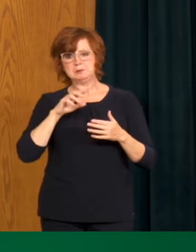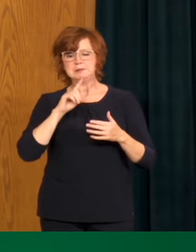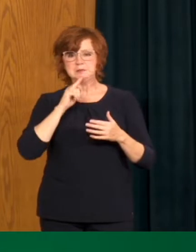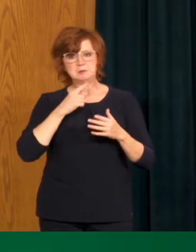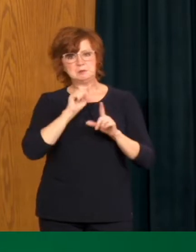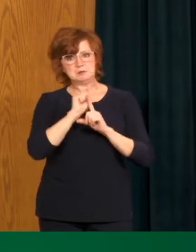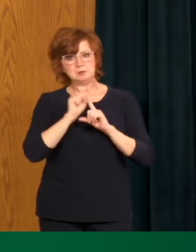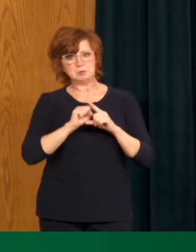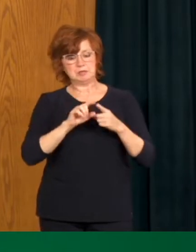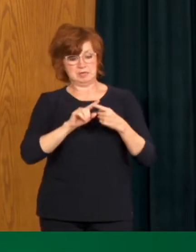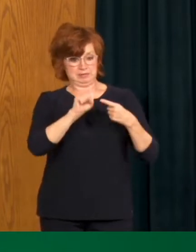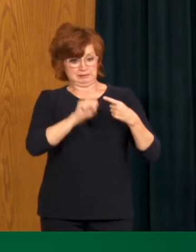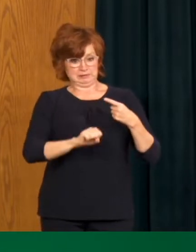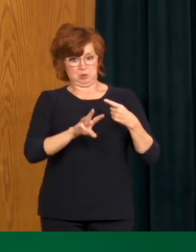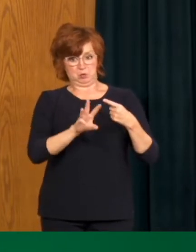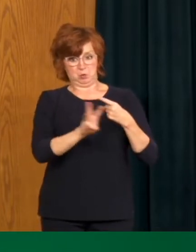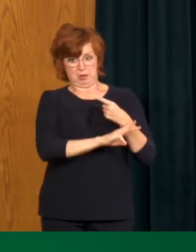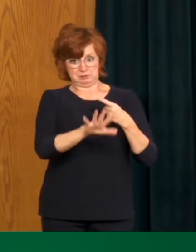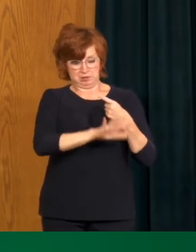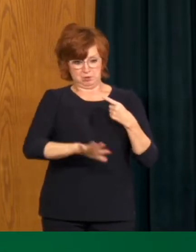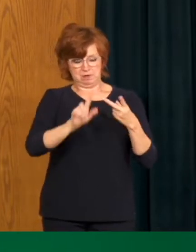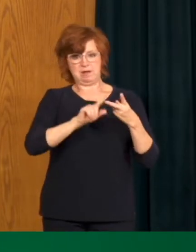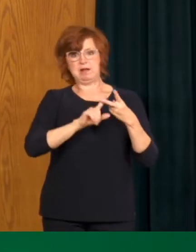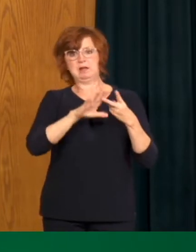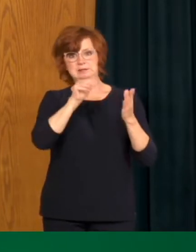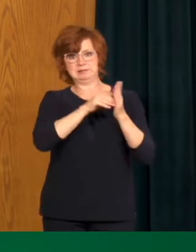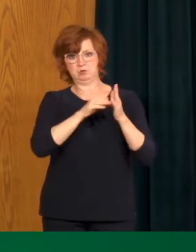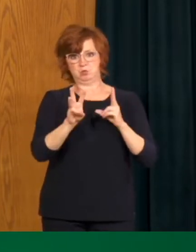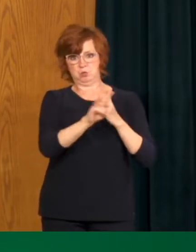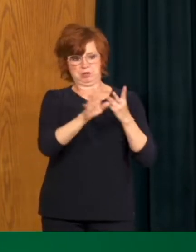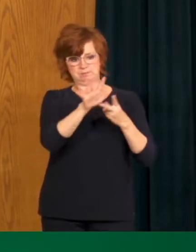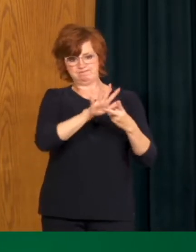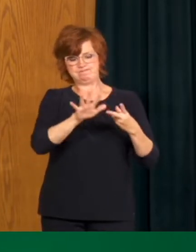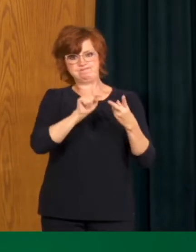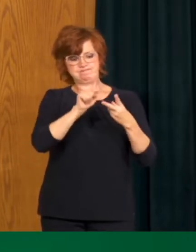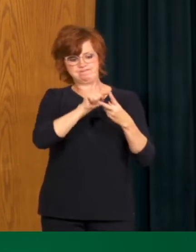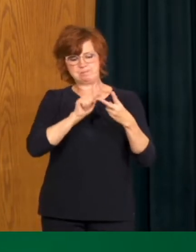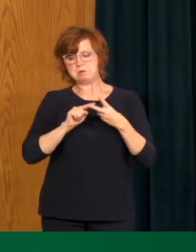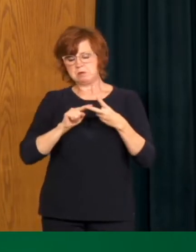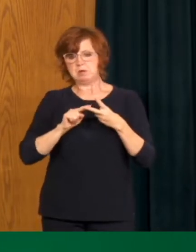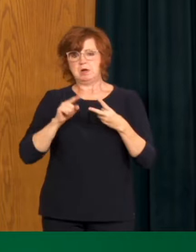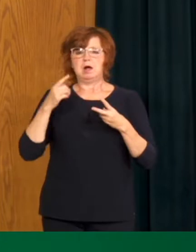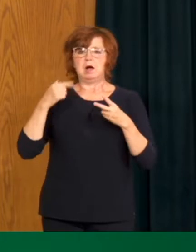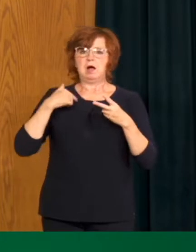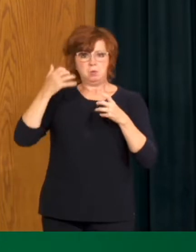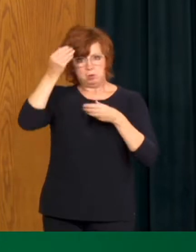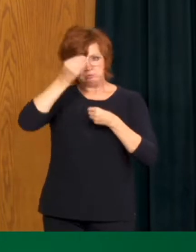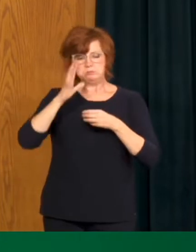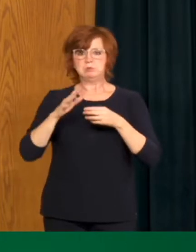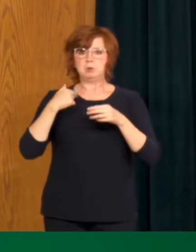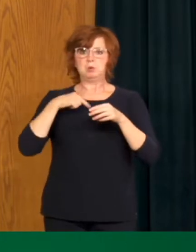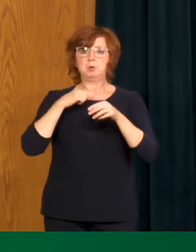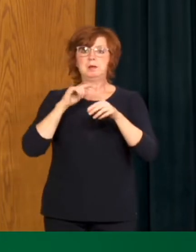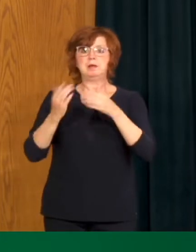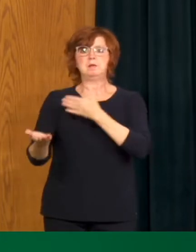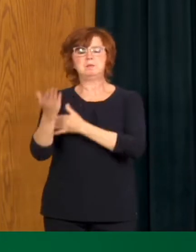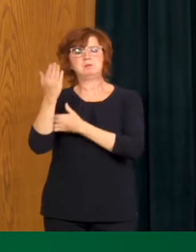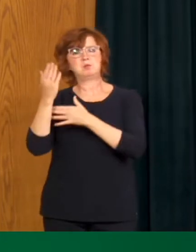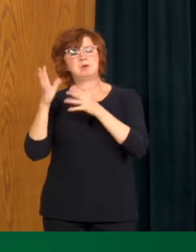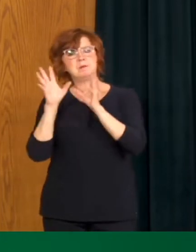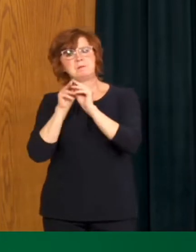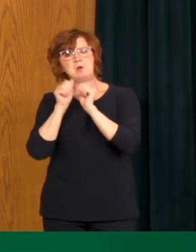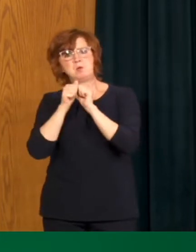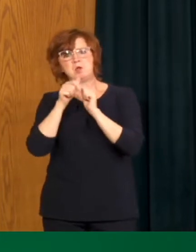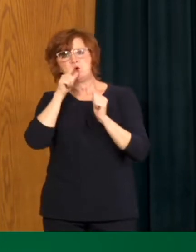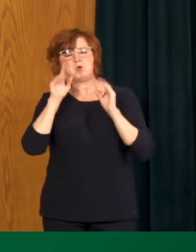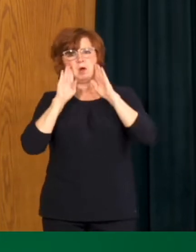province. I'd also like to indicate that I'm encouraged to work with local Hutterite leadership and the Hatarian Safety Council. We had a meeting this morning with a number